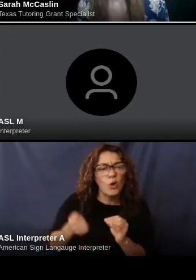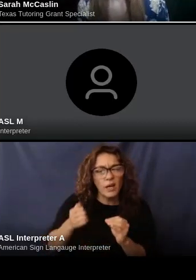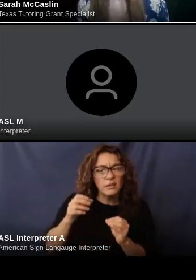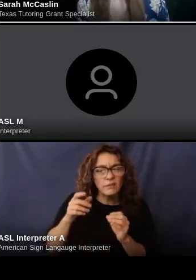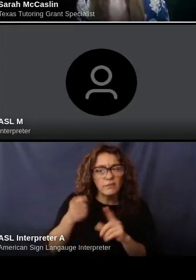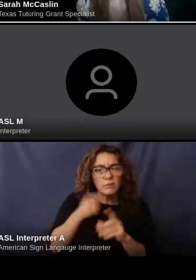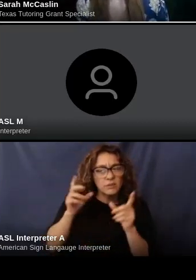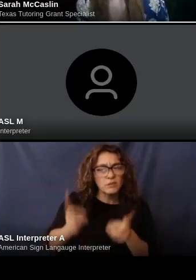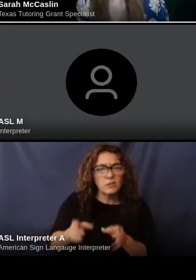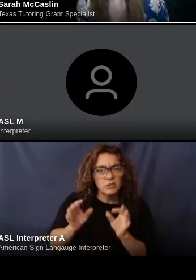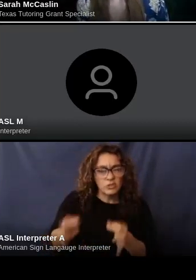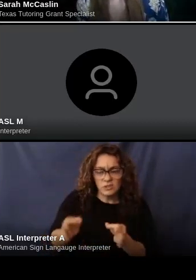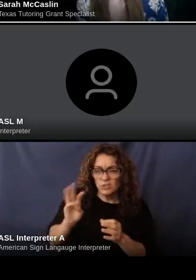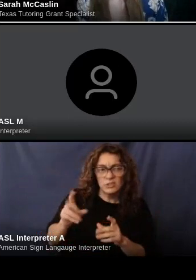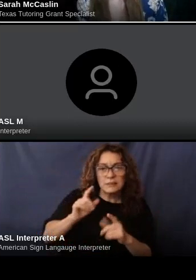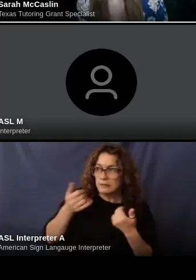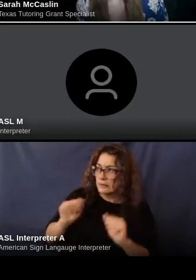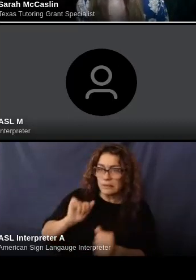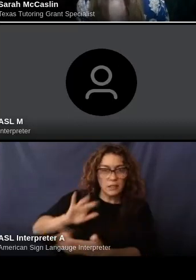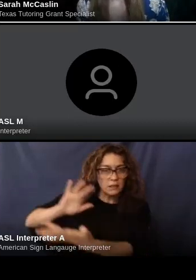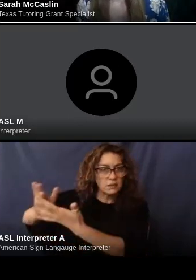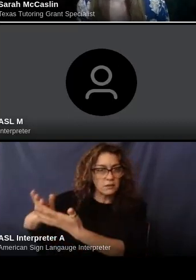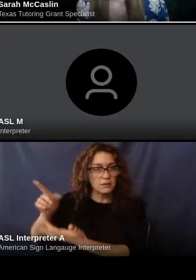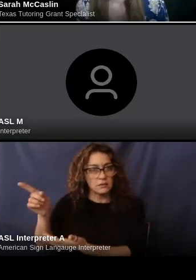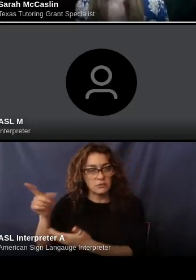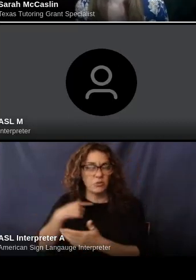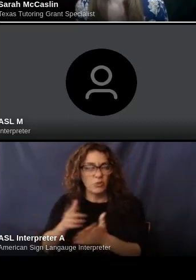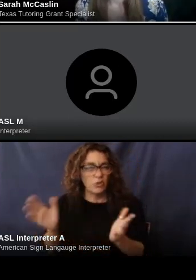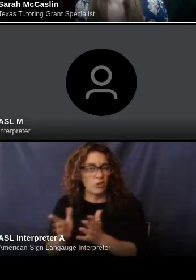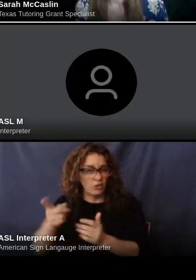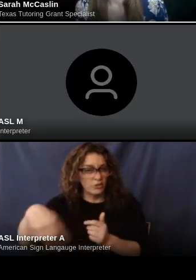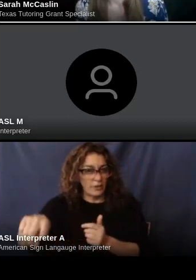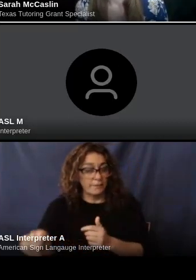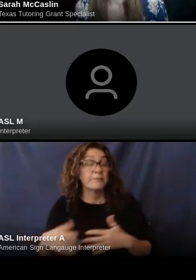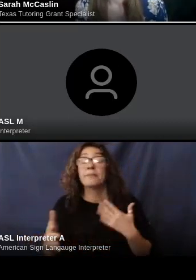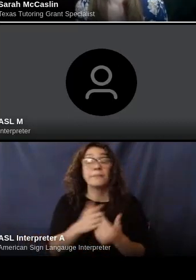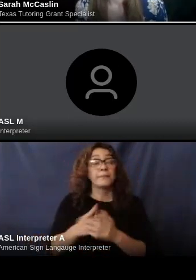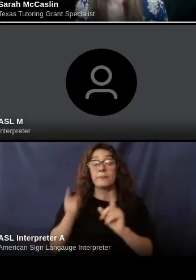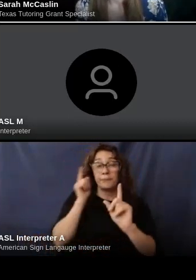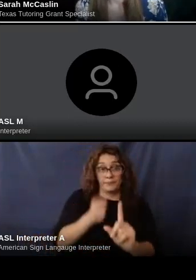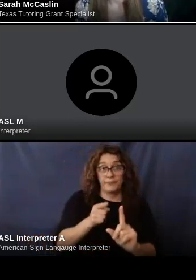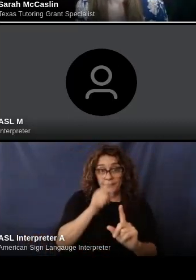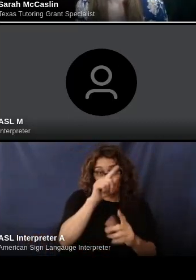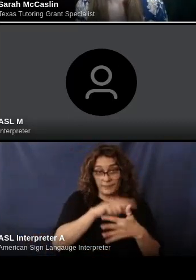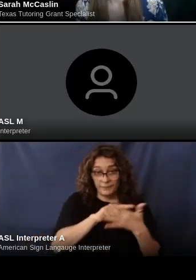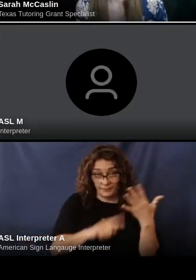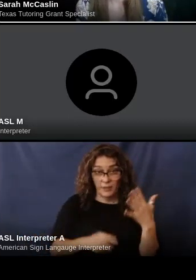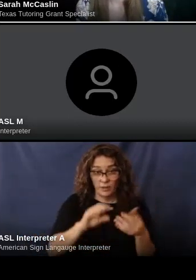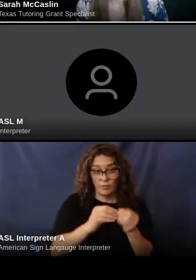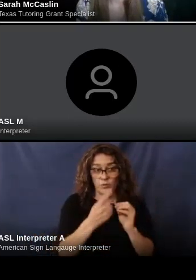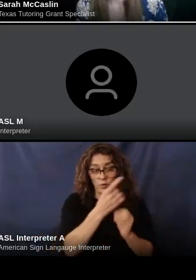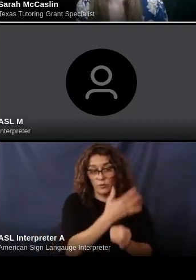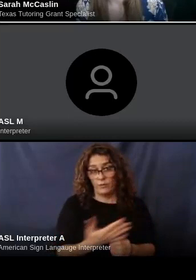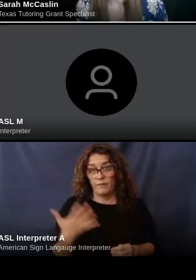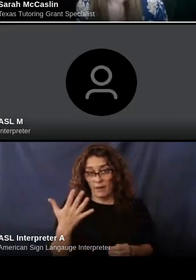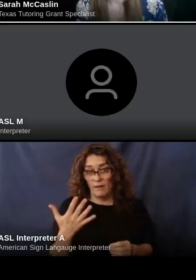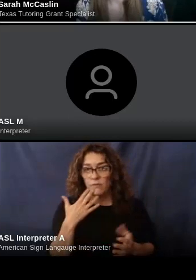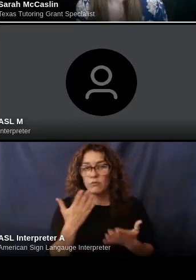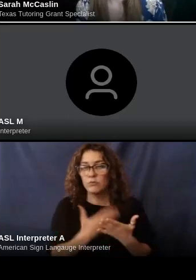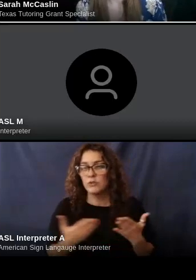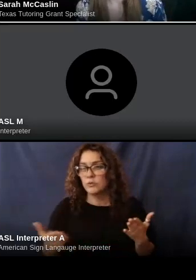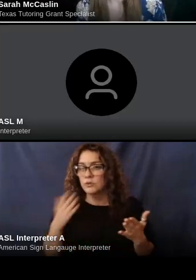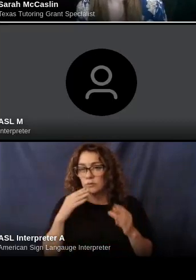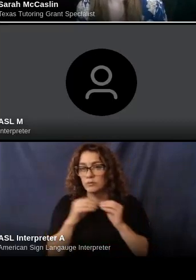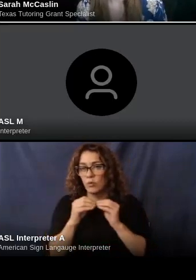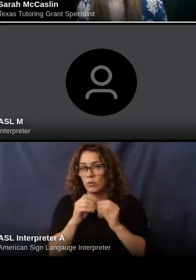grant. Anyways, if we break down the resources that the ESCs provide to you, what we want to make sure you guys are aware